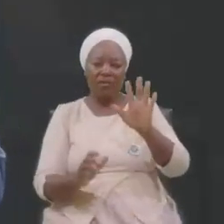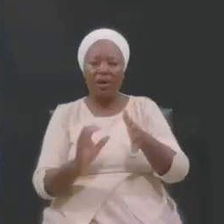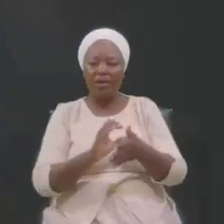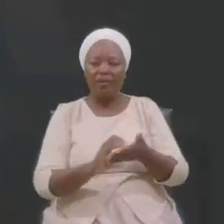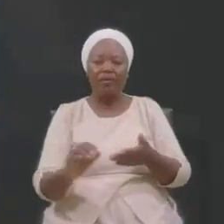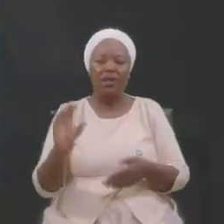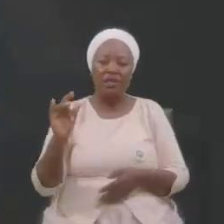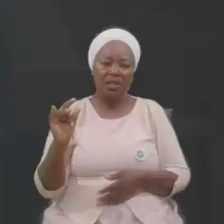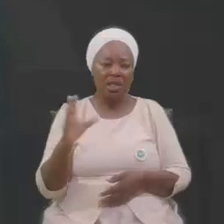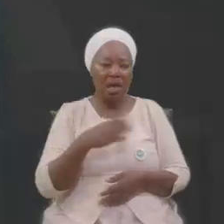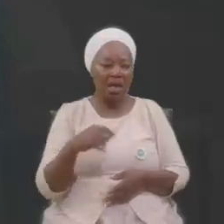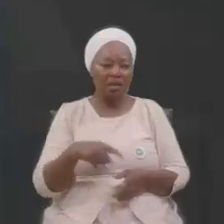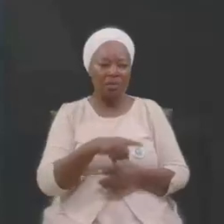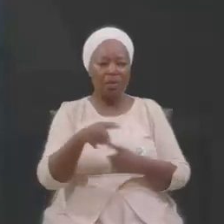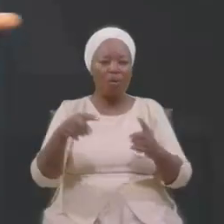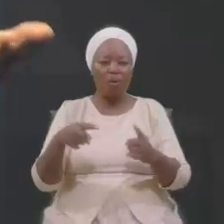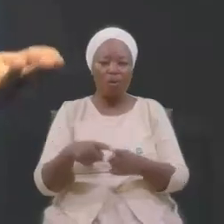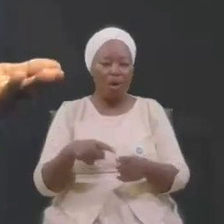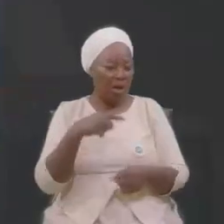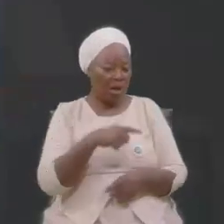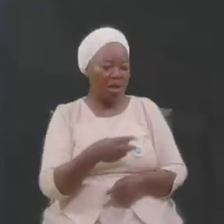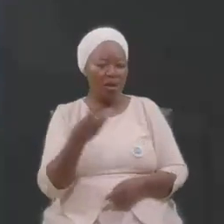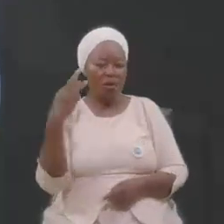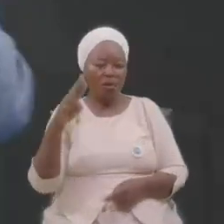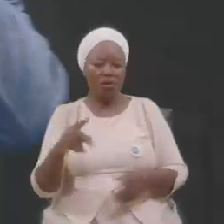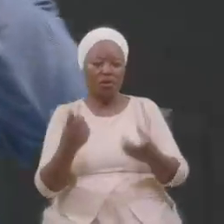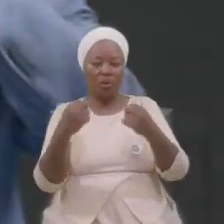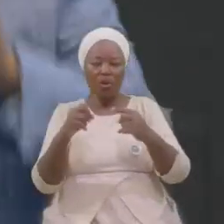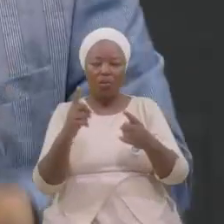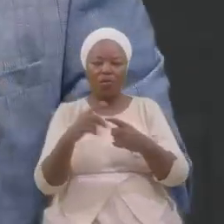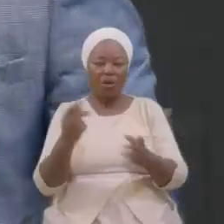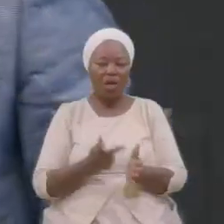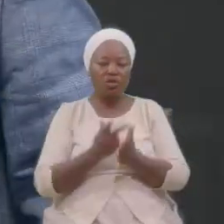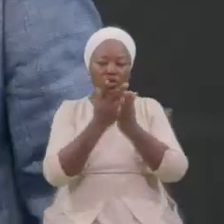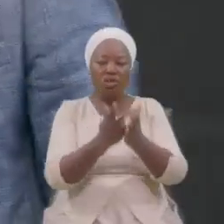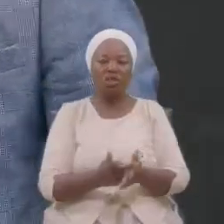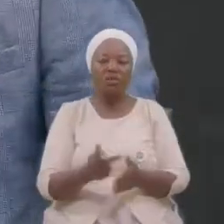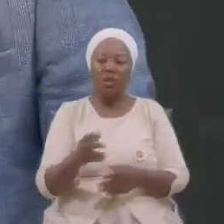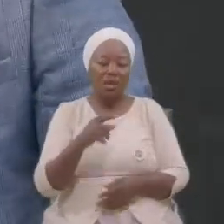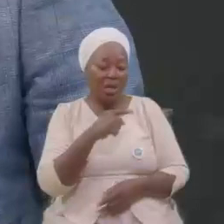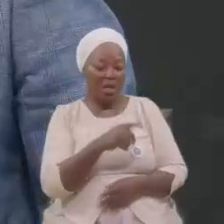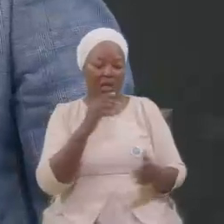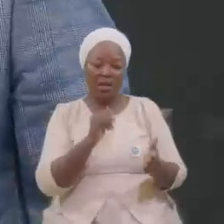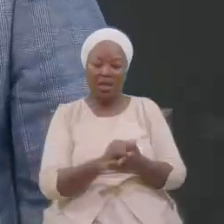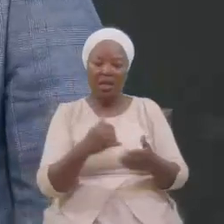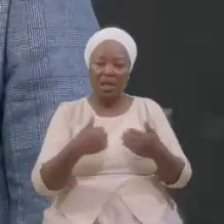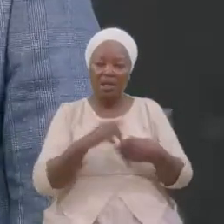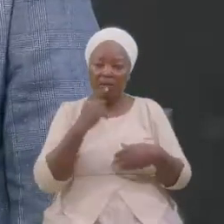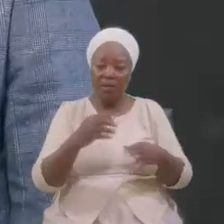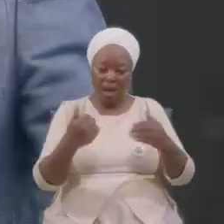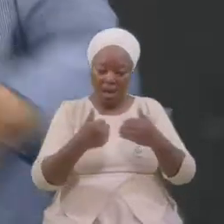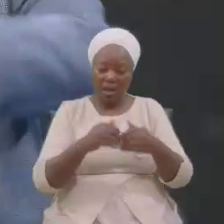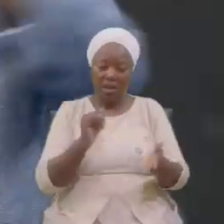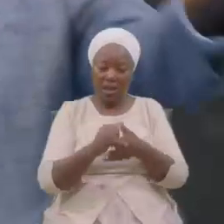And when he was come unto the ship, he that had been possessed with the